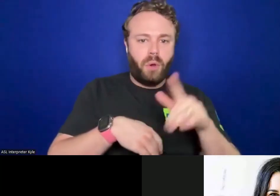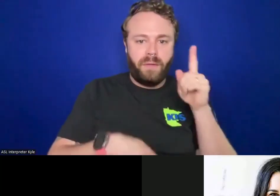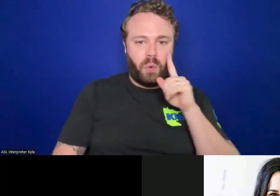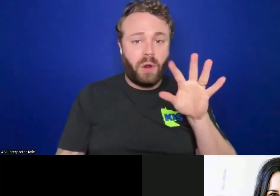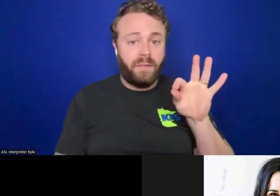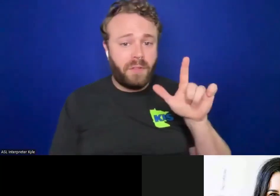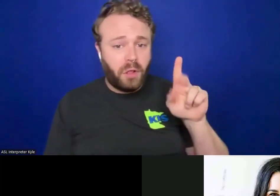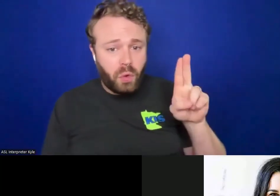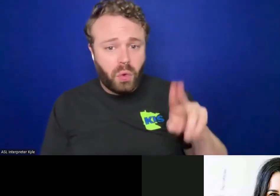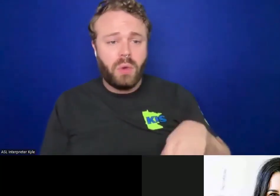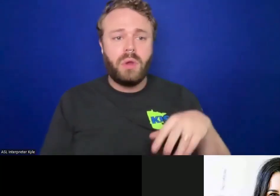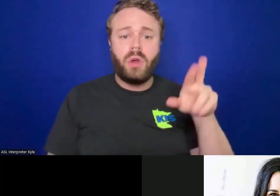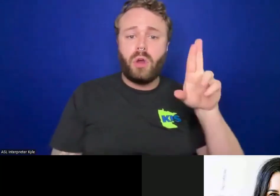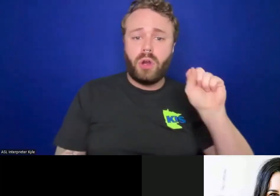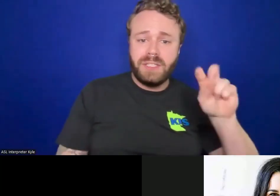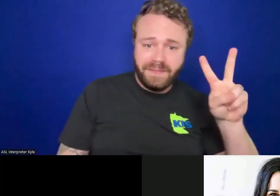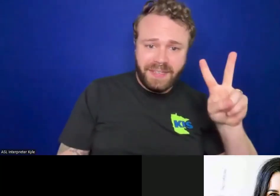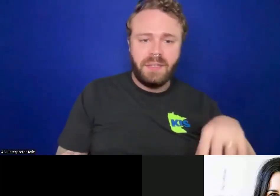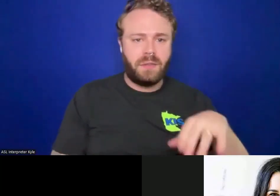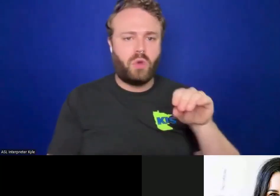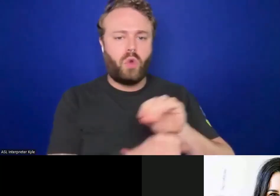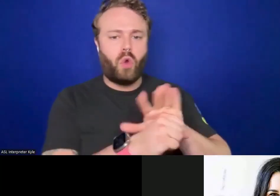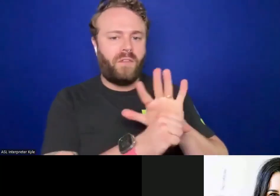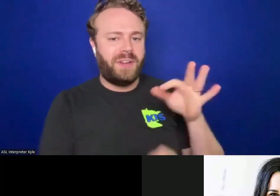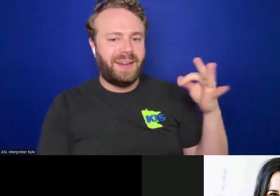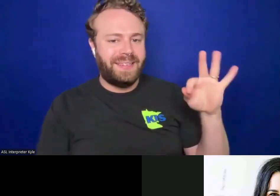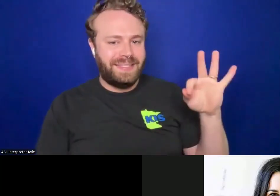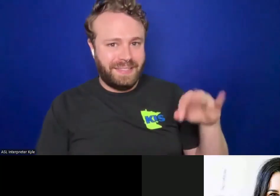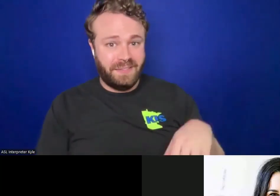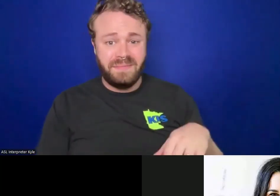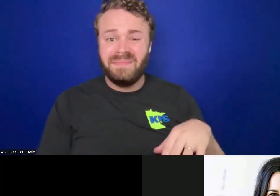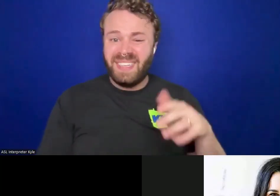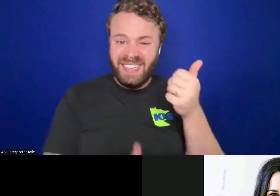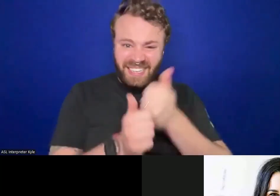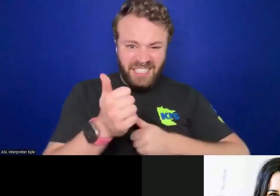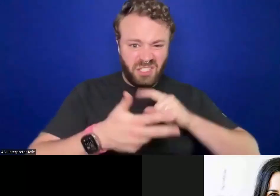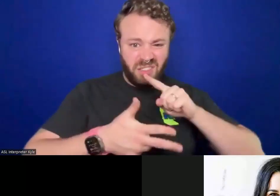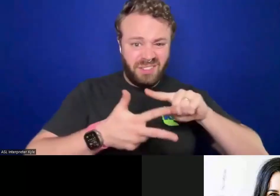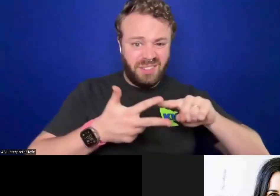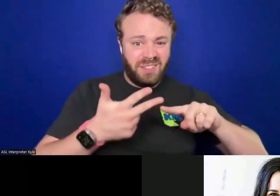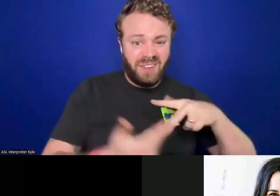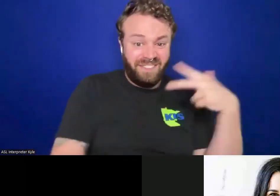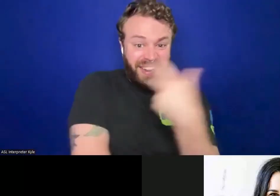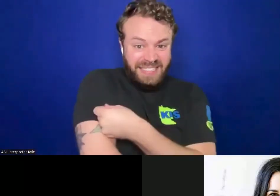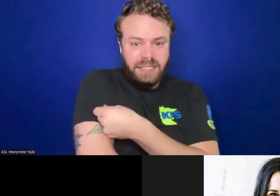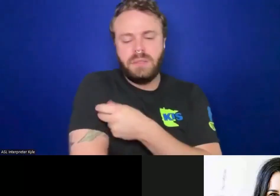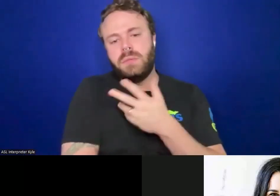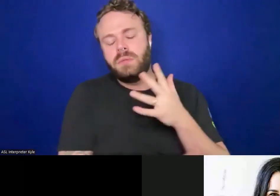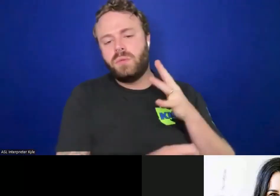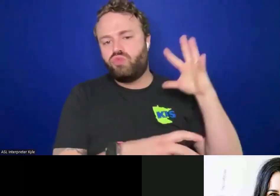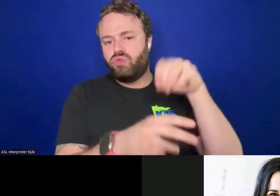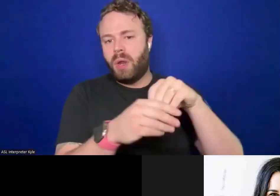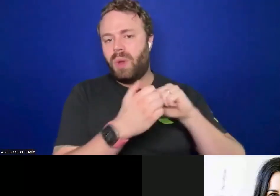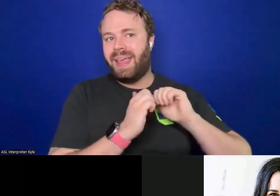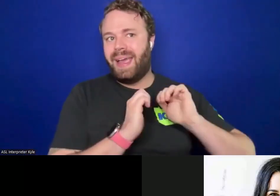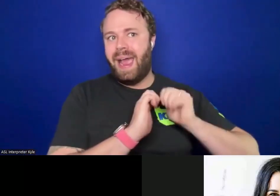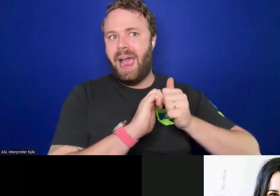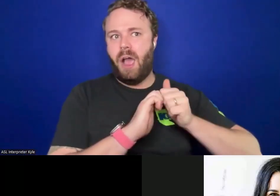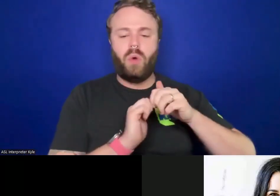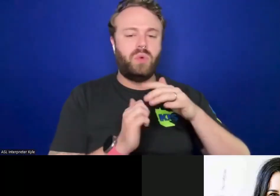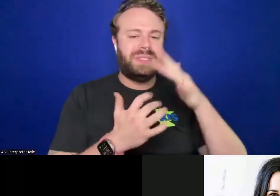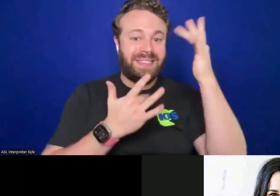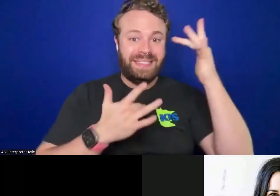this season, and each plays a role in reducing the risk of severe illness across different